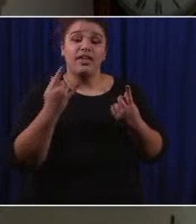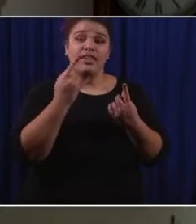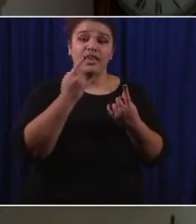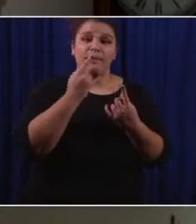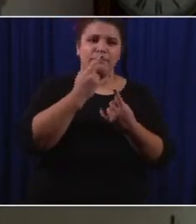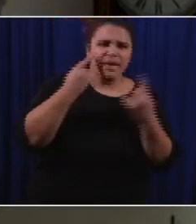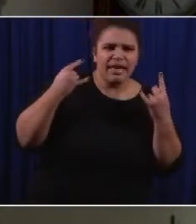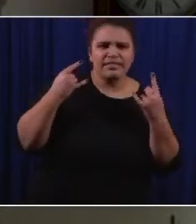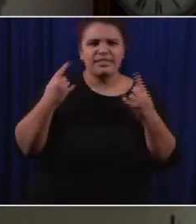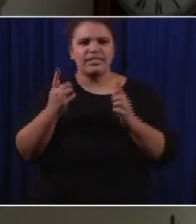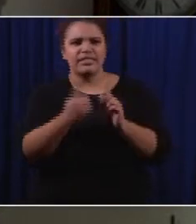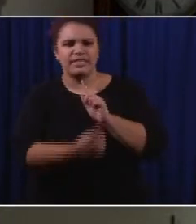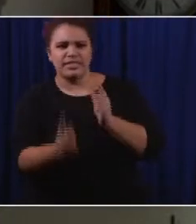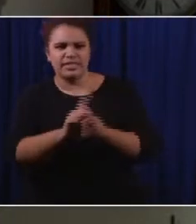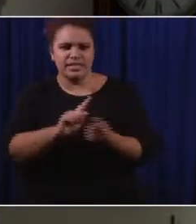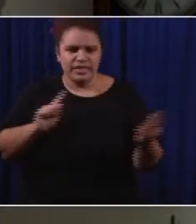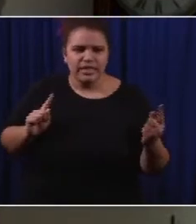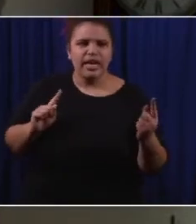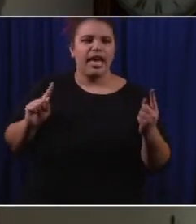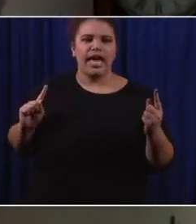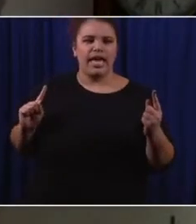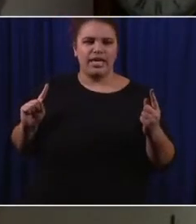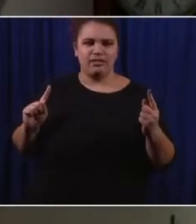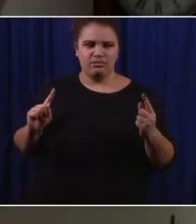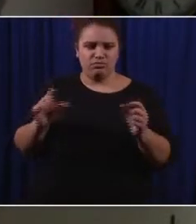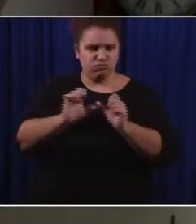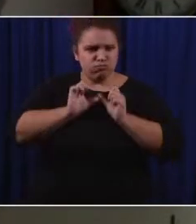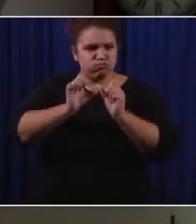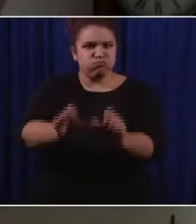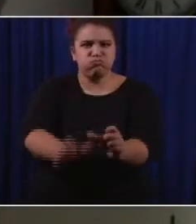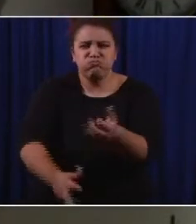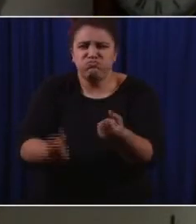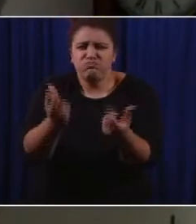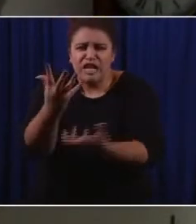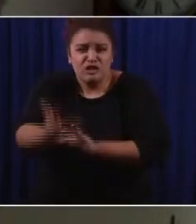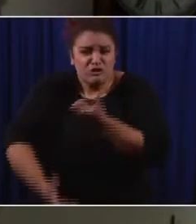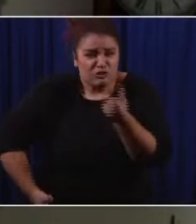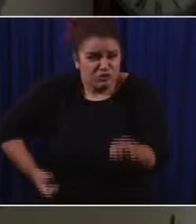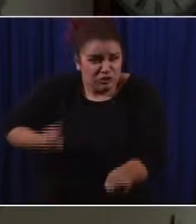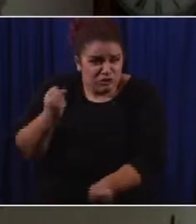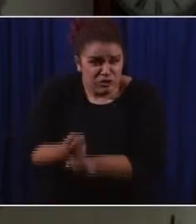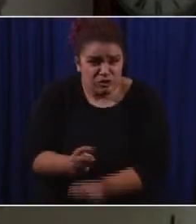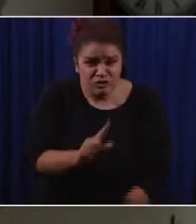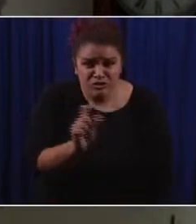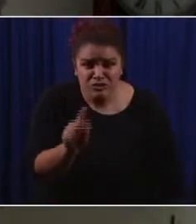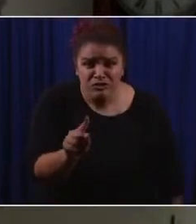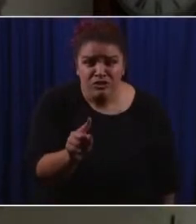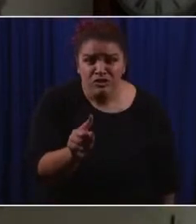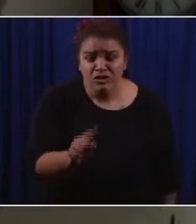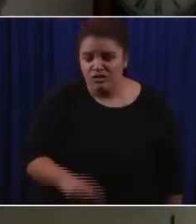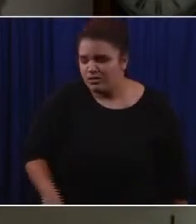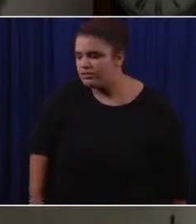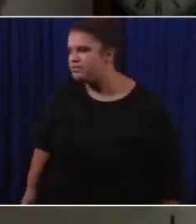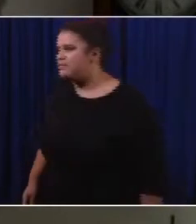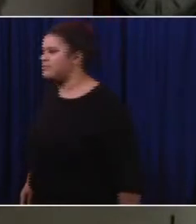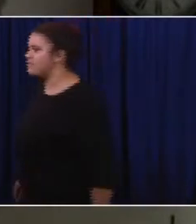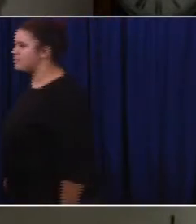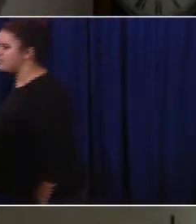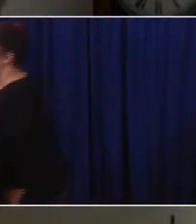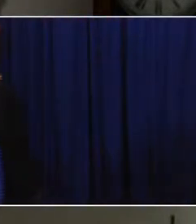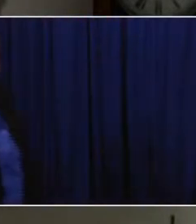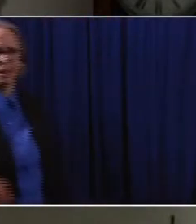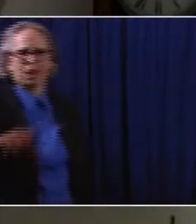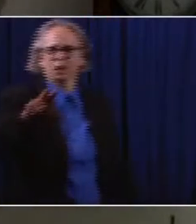years? No, I'll go first. Look, I think the faster vaccine can get